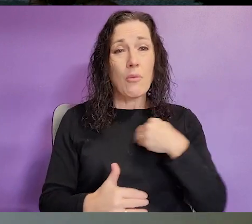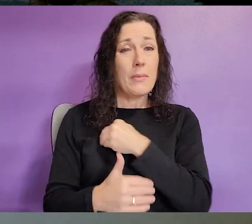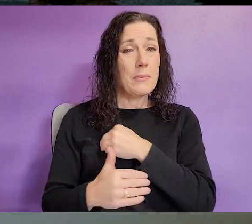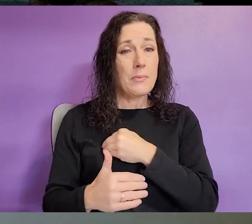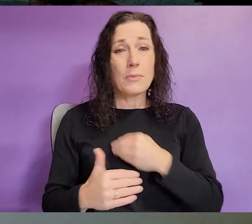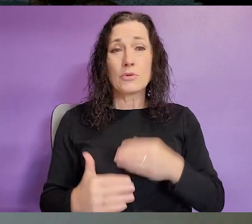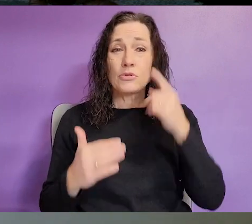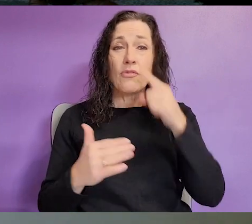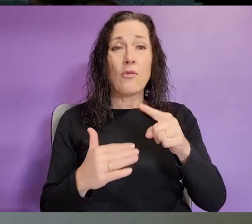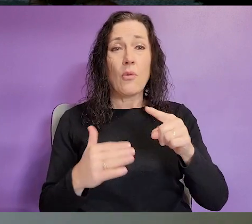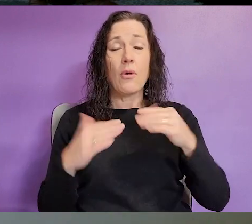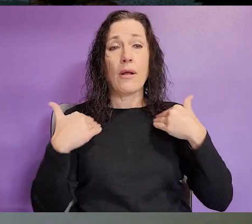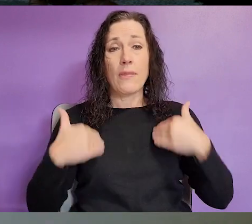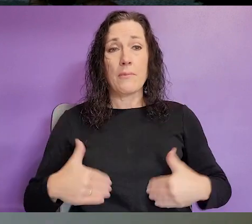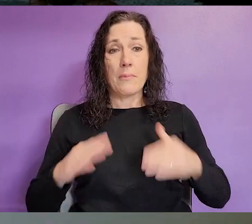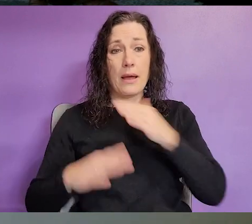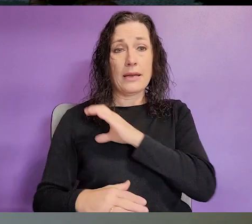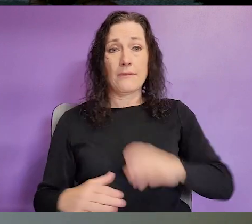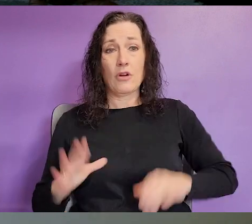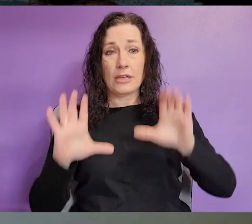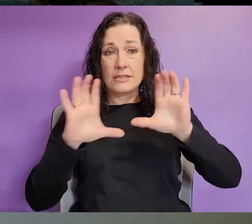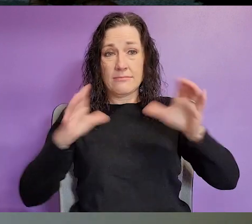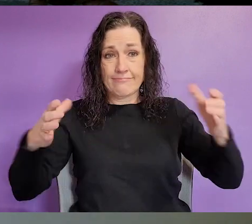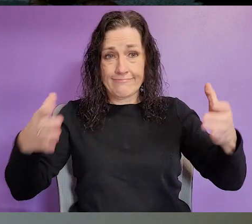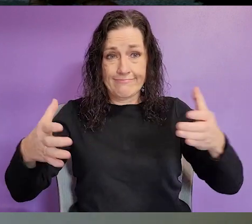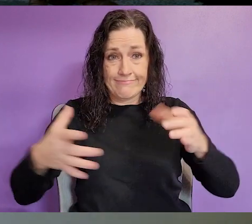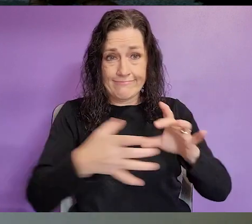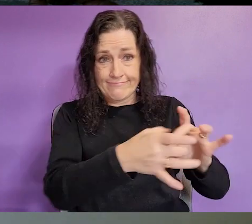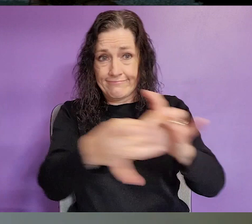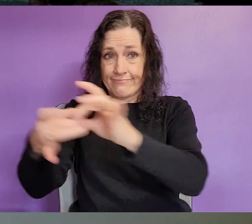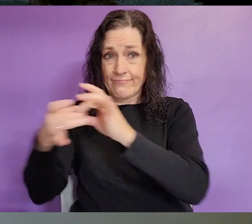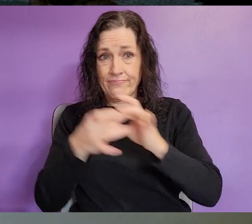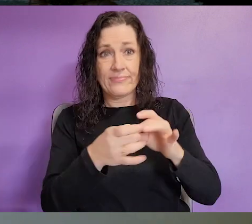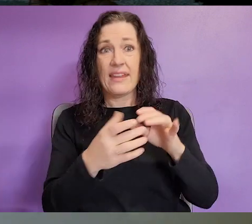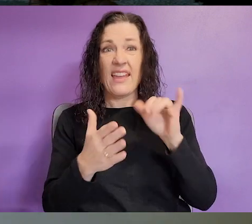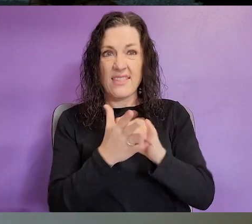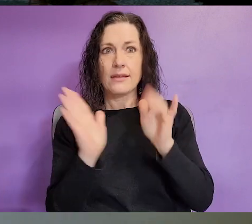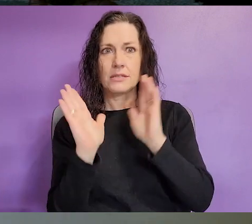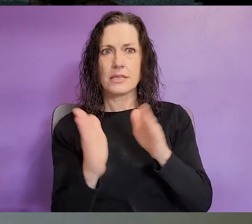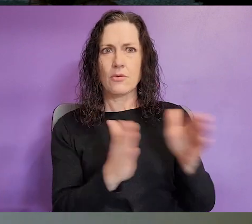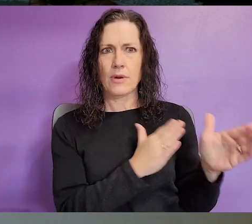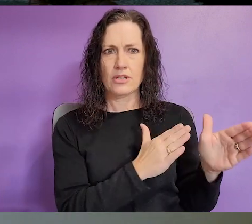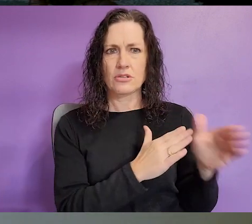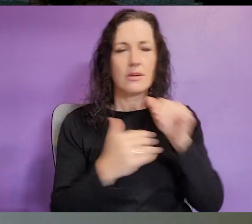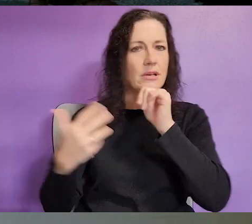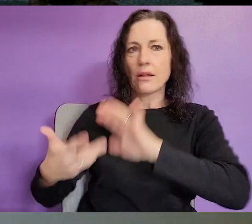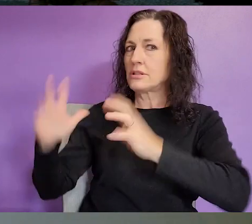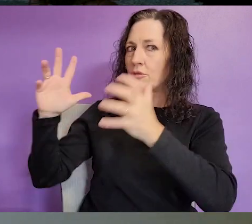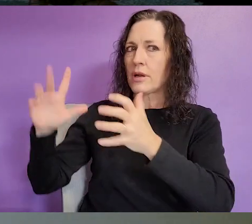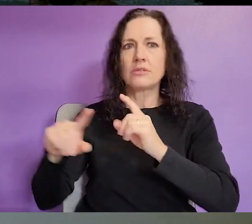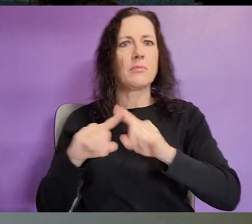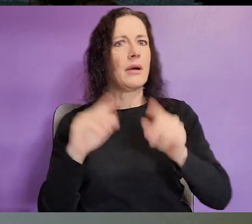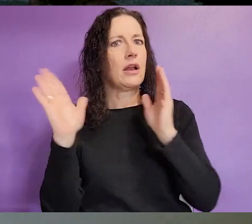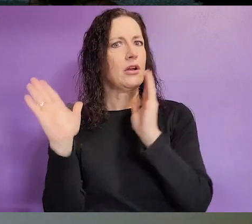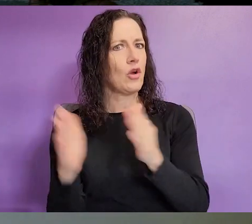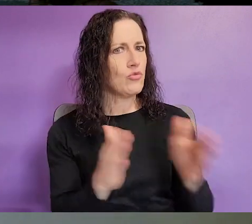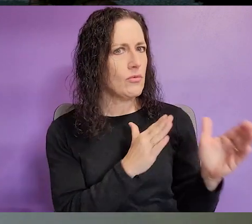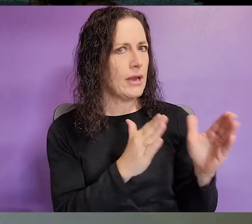Christ. That's the arrangement. And to look